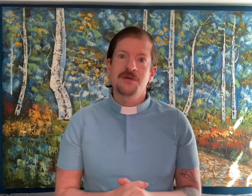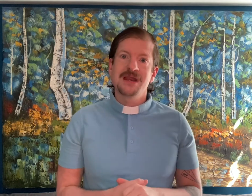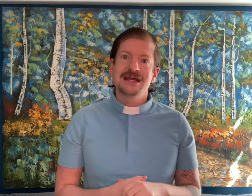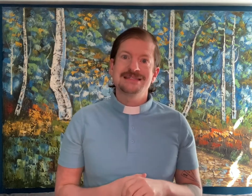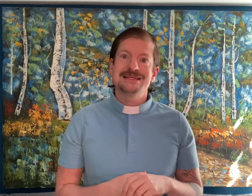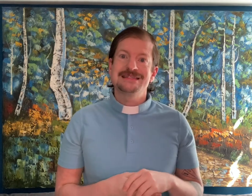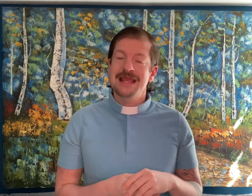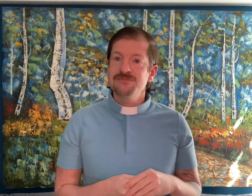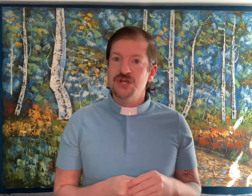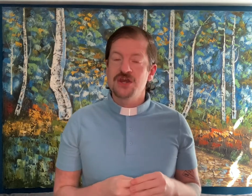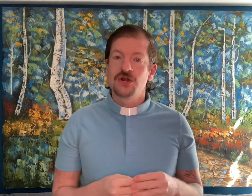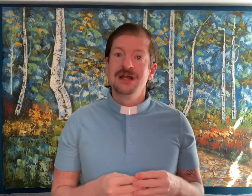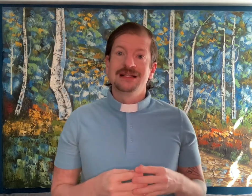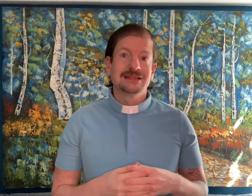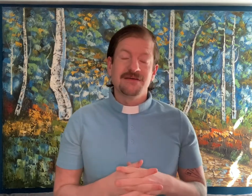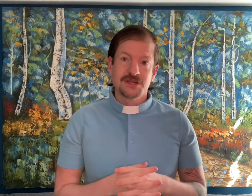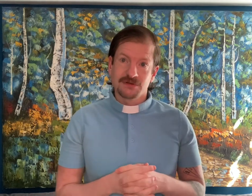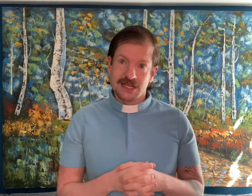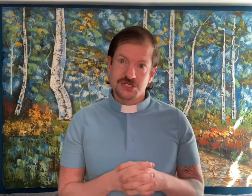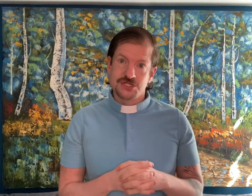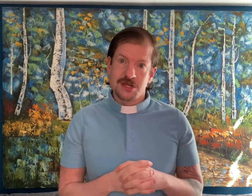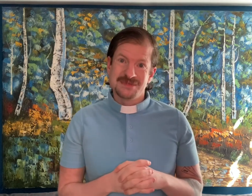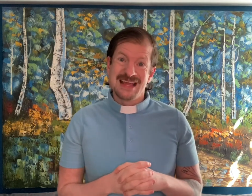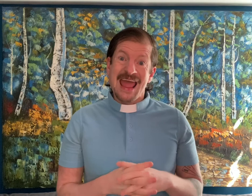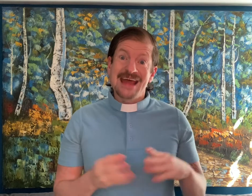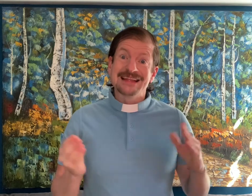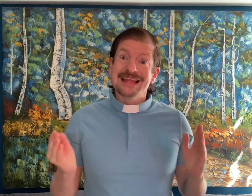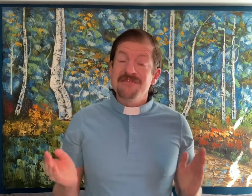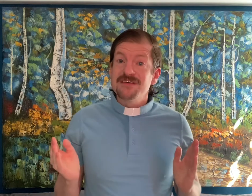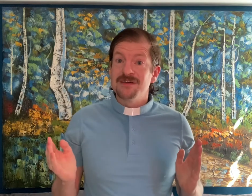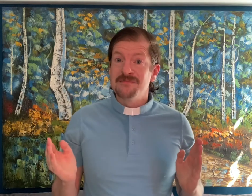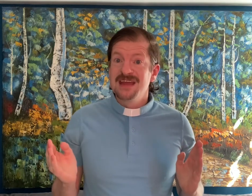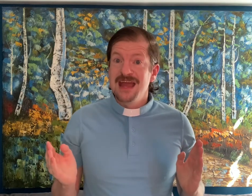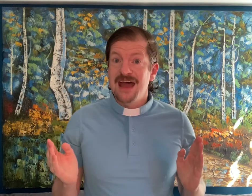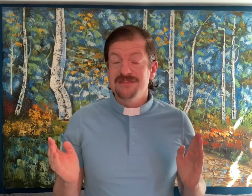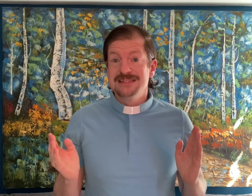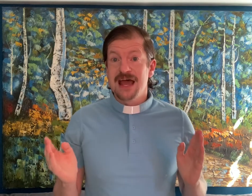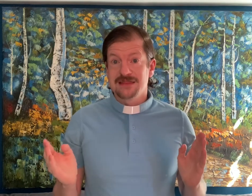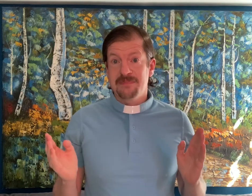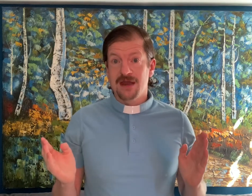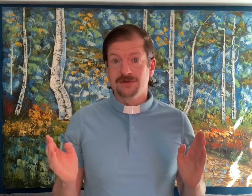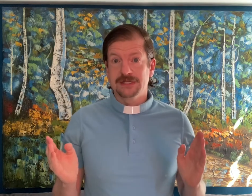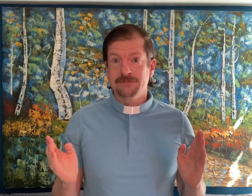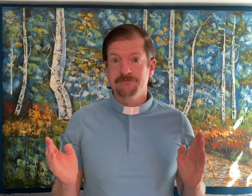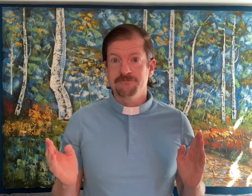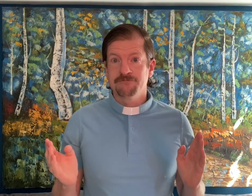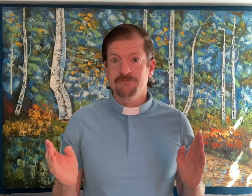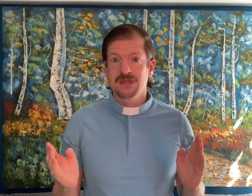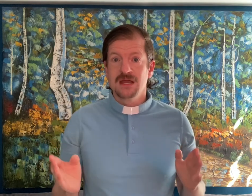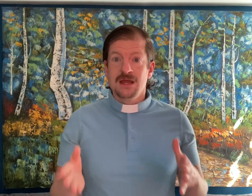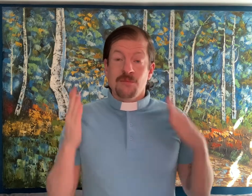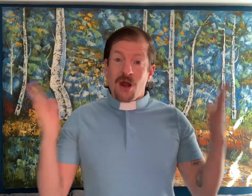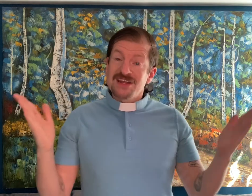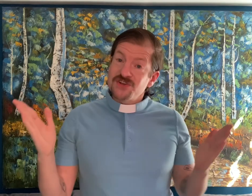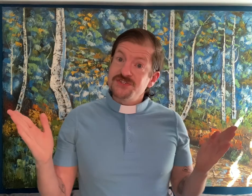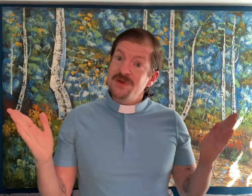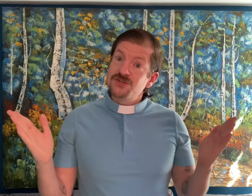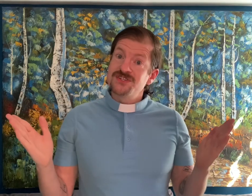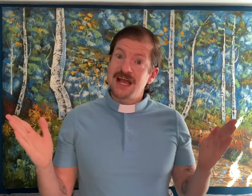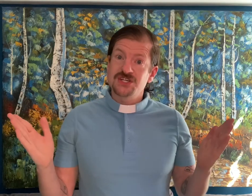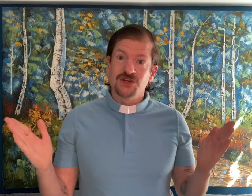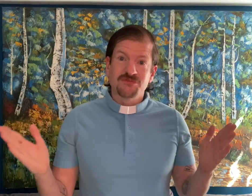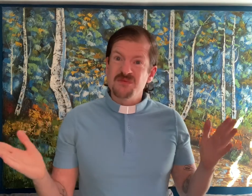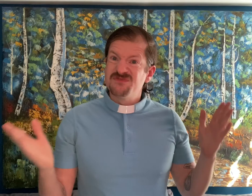still criminalize same-gender loving relationships, and 11 of them have the death penalty. Pride is